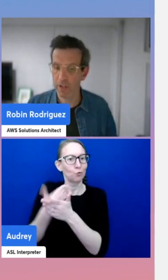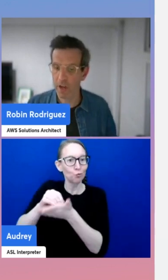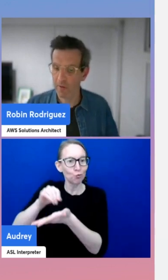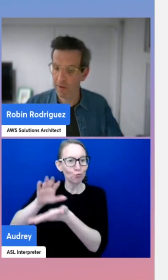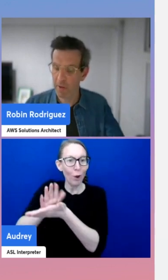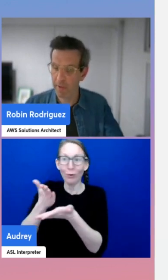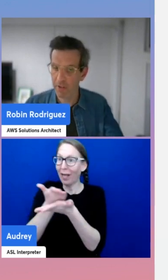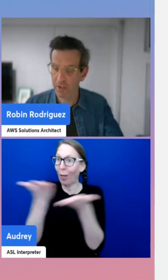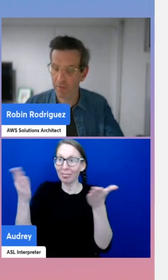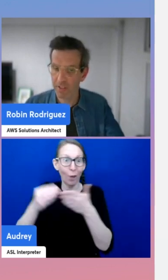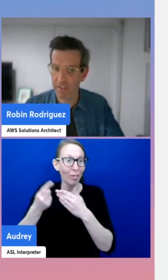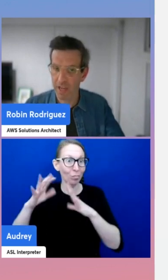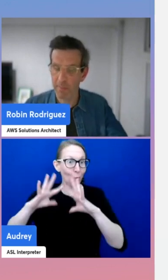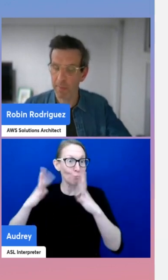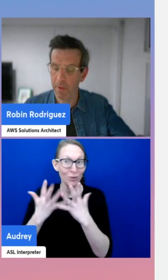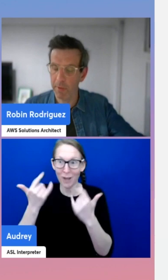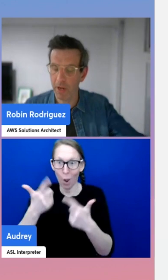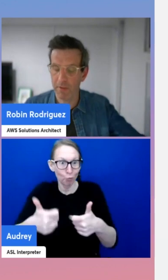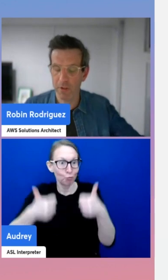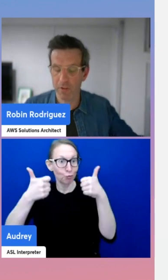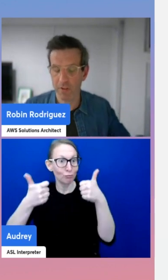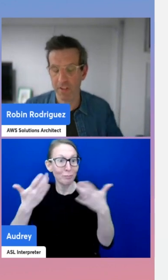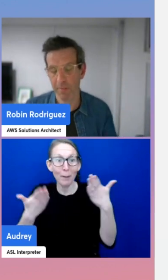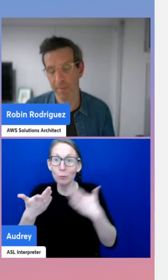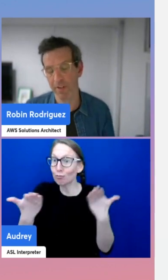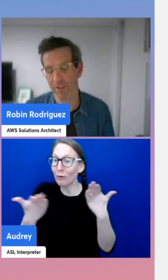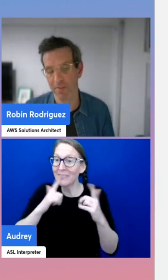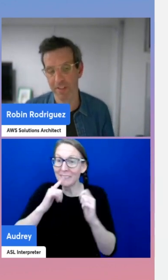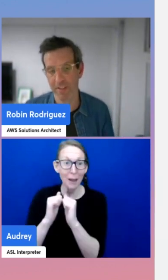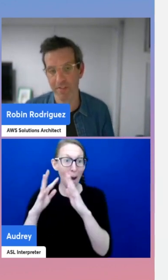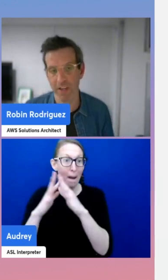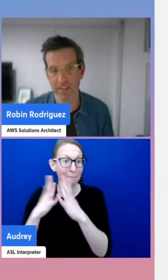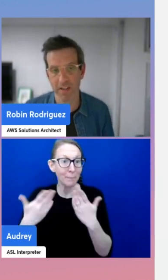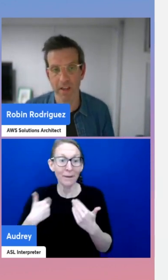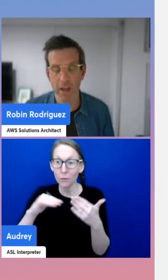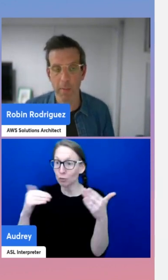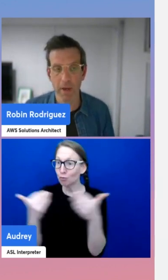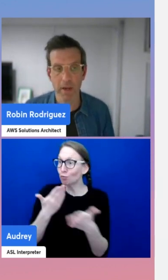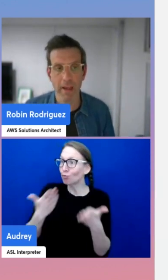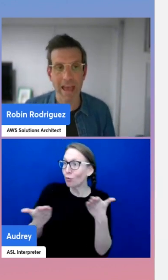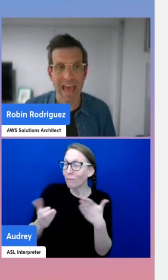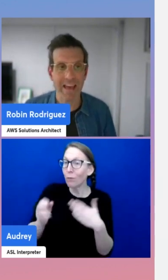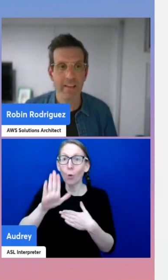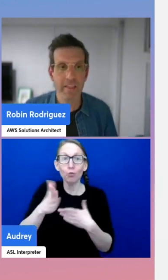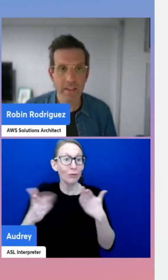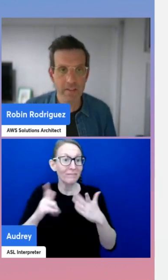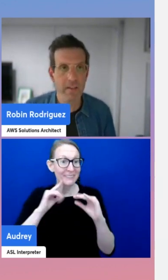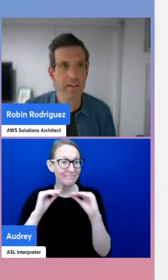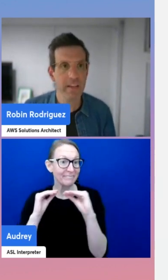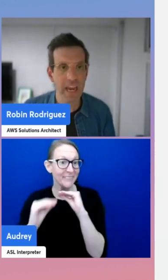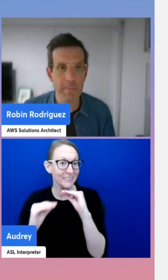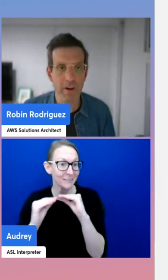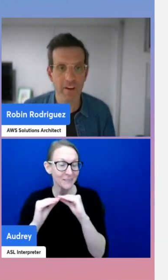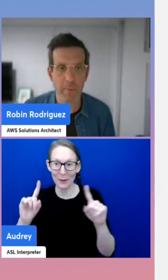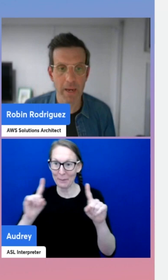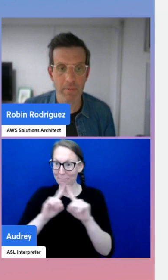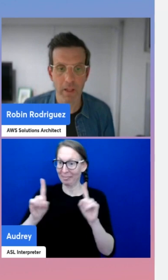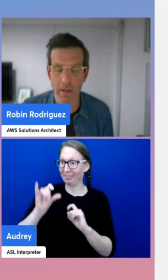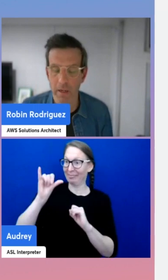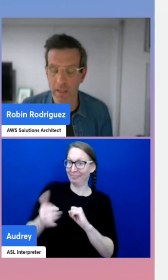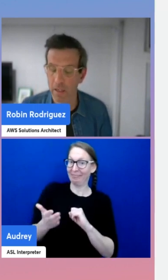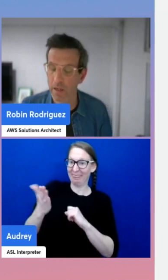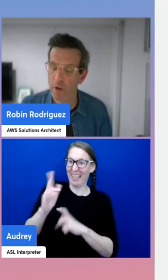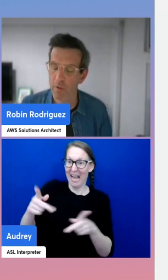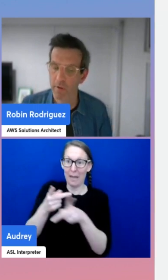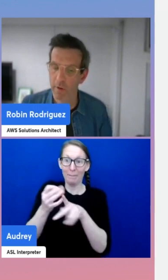you're good to go. Maybe your service is up, maybe you have a new service, maybe your service is fixed. But this type of